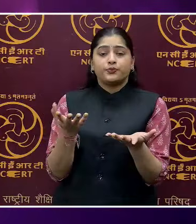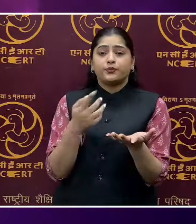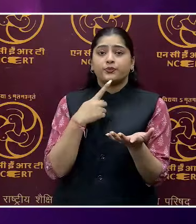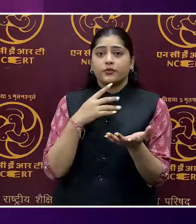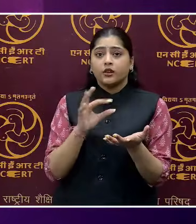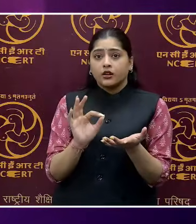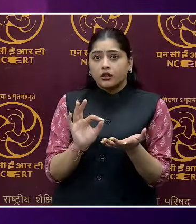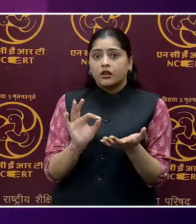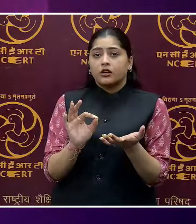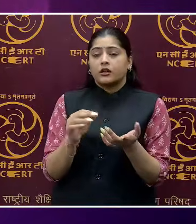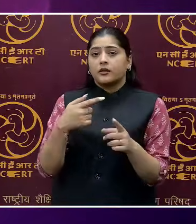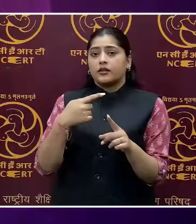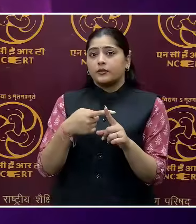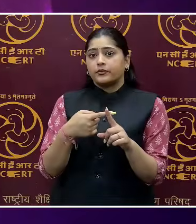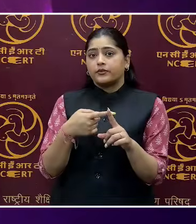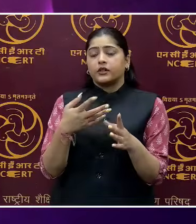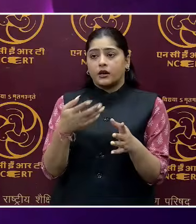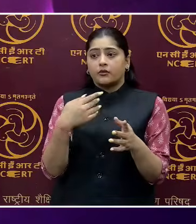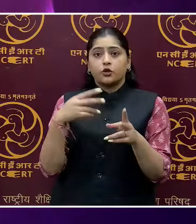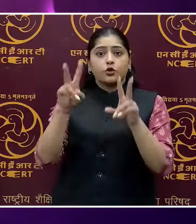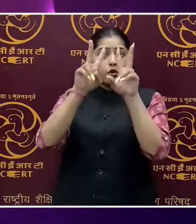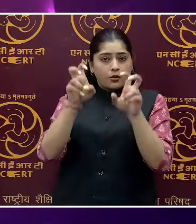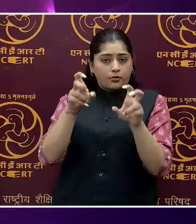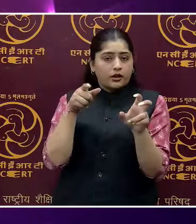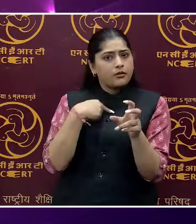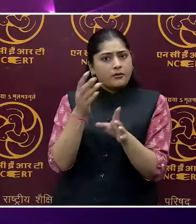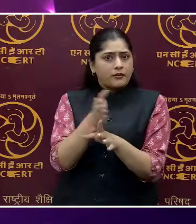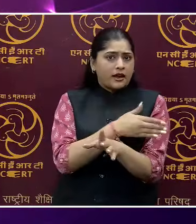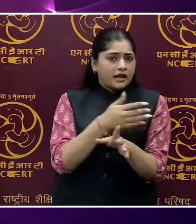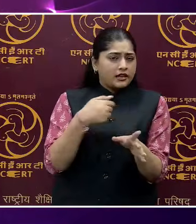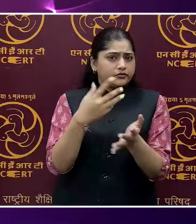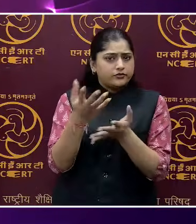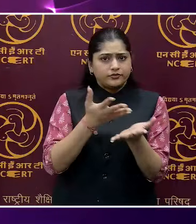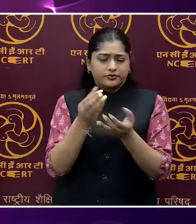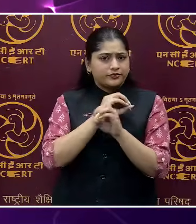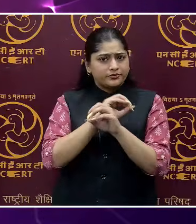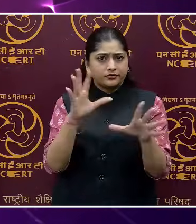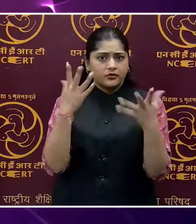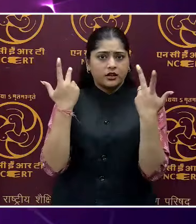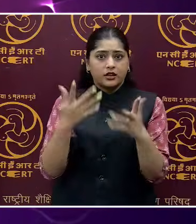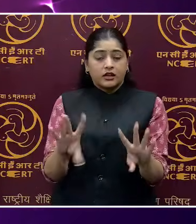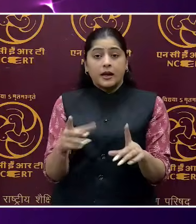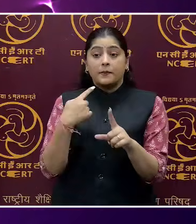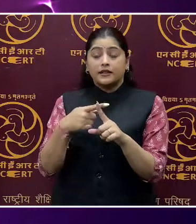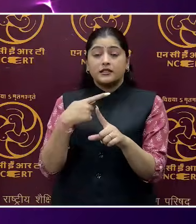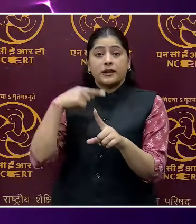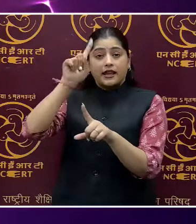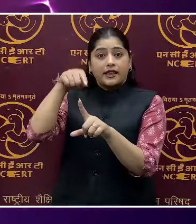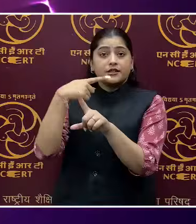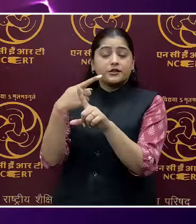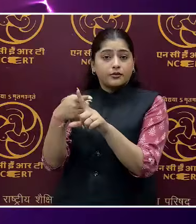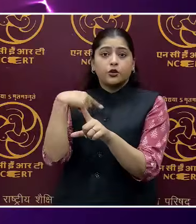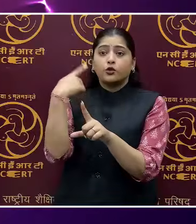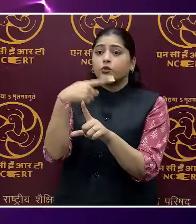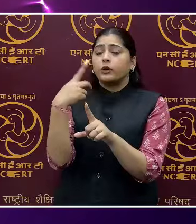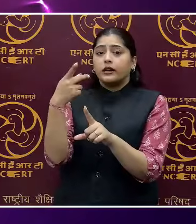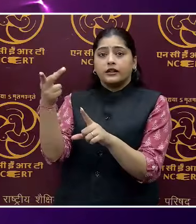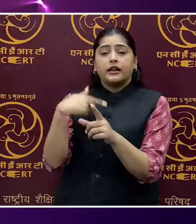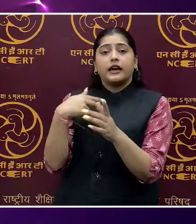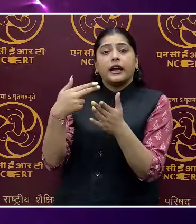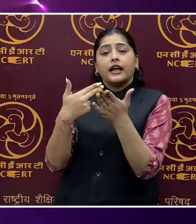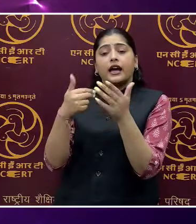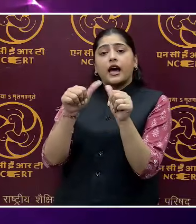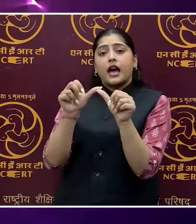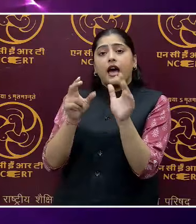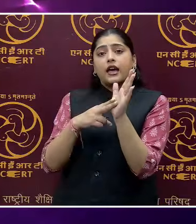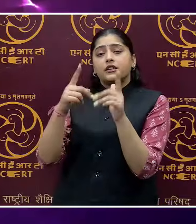a more elaboration on the topic that I have already discussed with you, I'm having as an expert in the studio Dr. Anjana